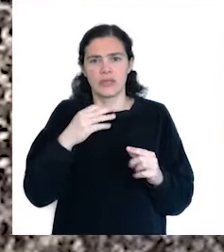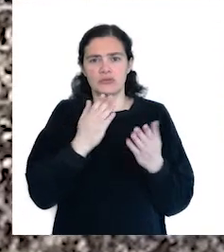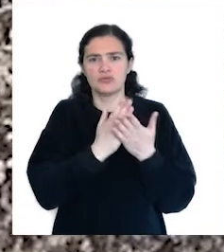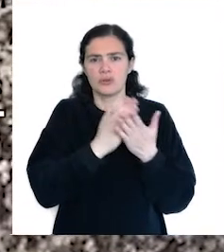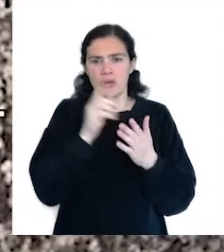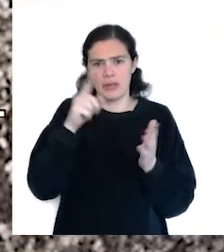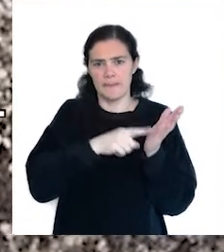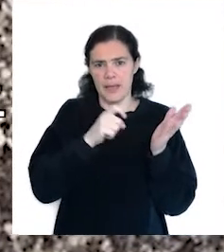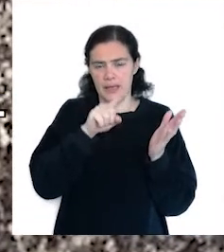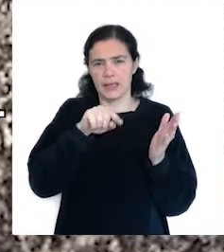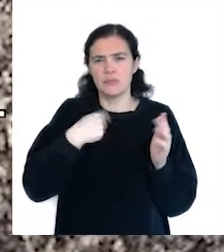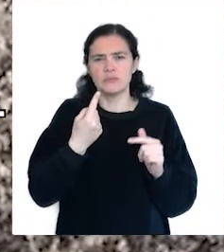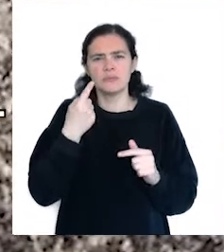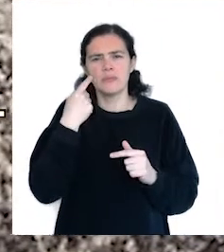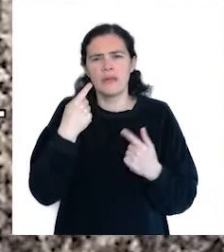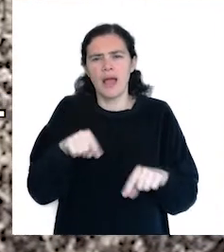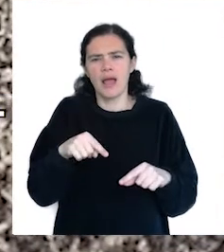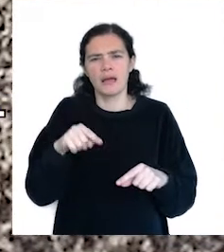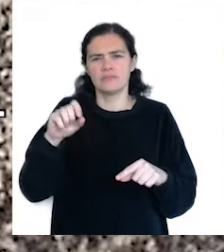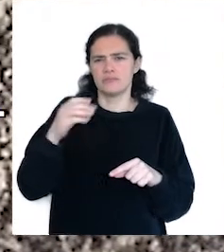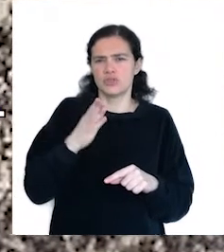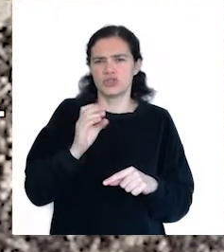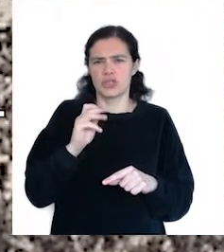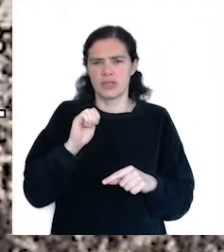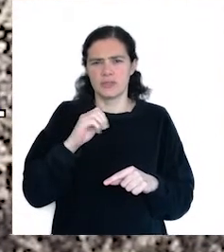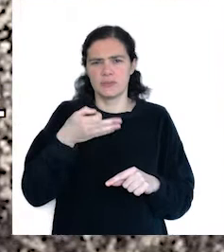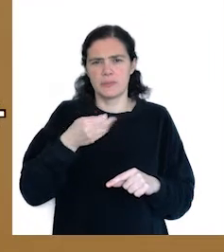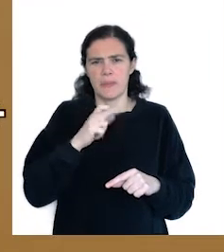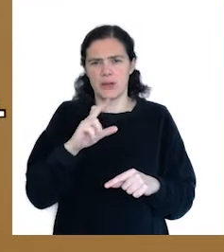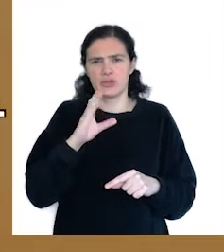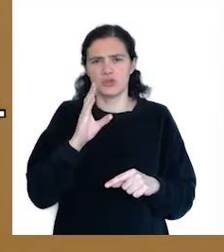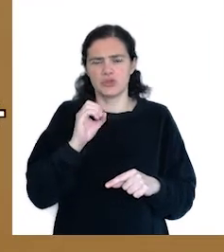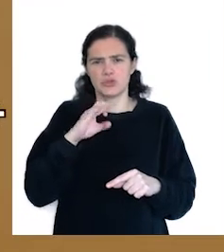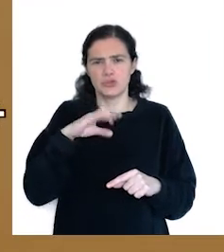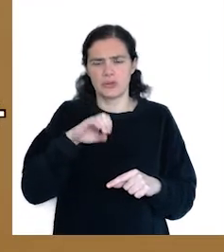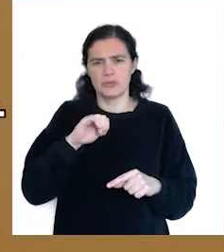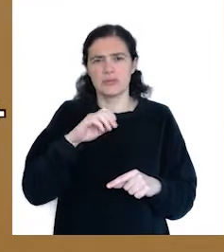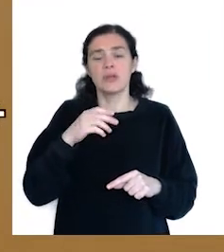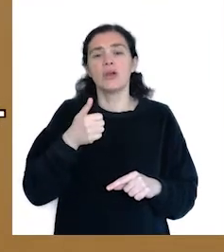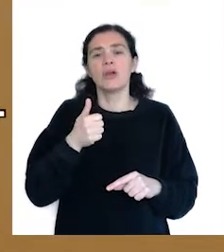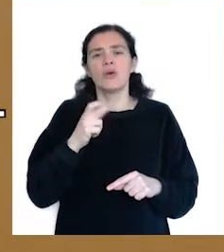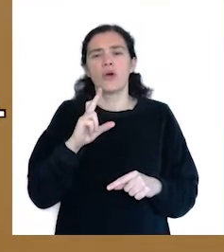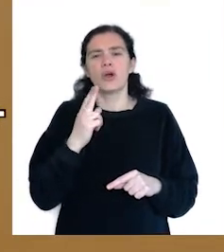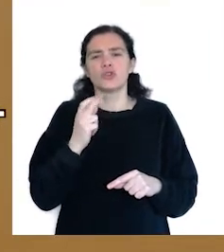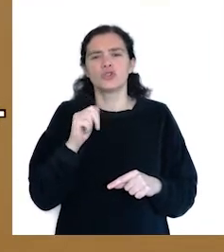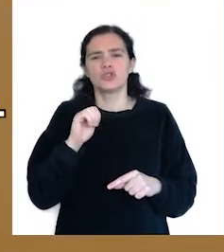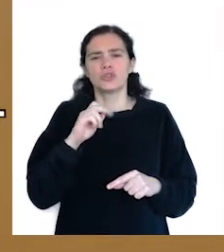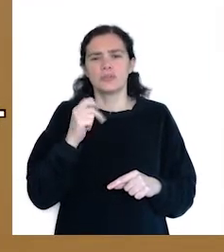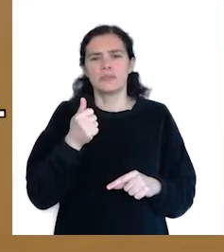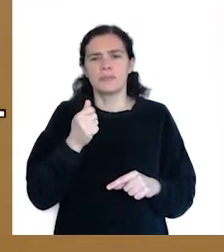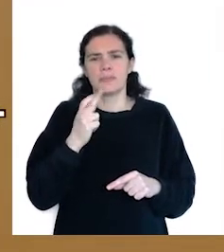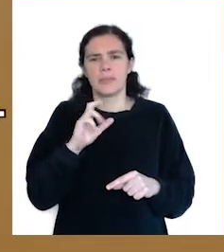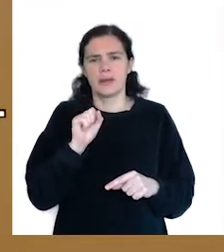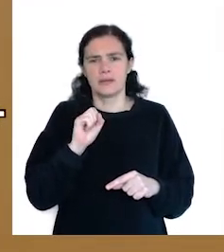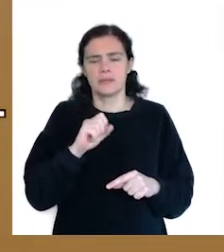United States. And there he met with the likes of Jasper Jones and Bob Rauschenberg.